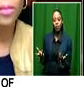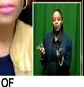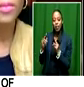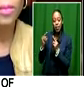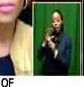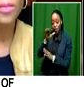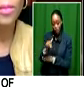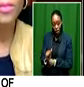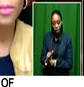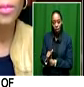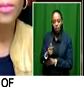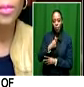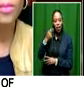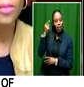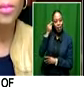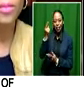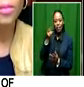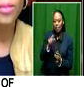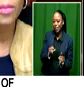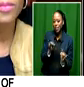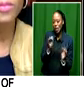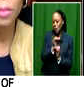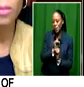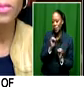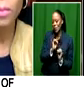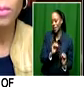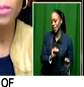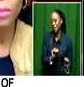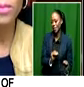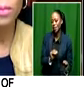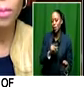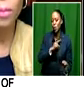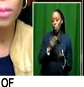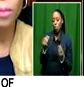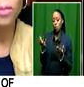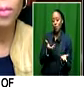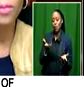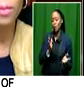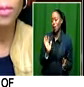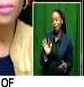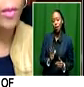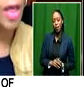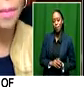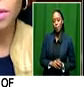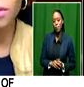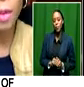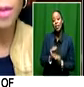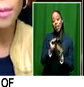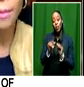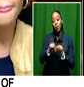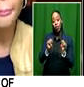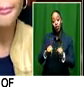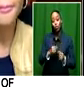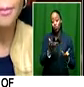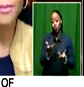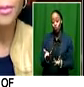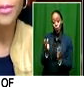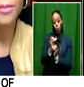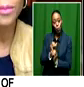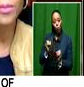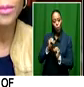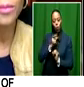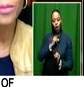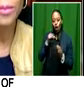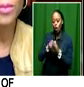I sometimes feel we do not take it seriously enough. We cannot have numbers like this. We cannot have an education system where we